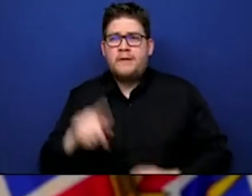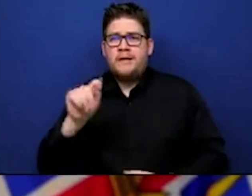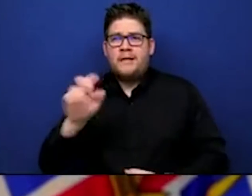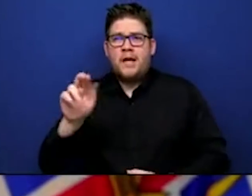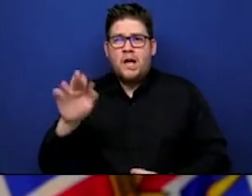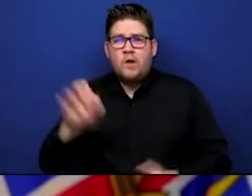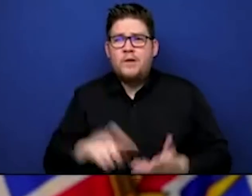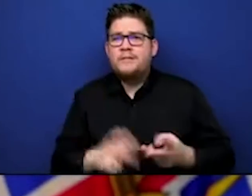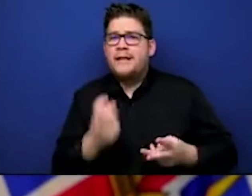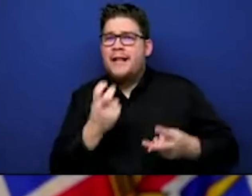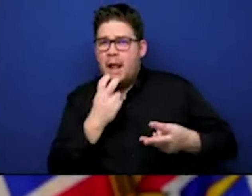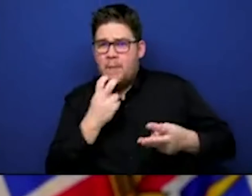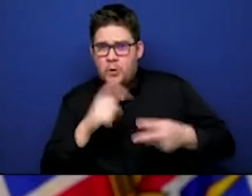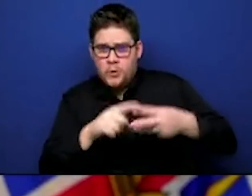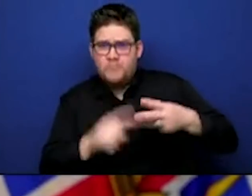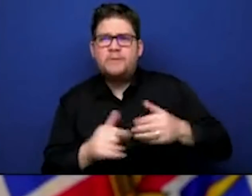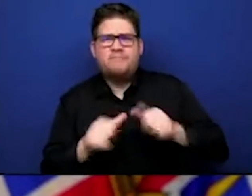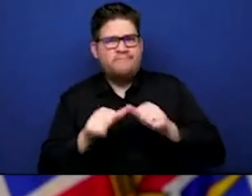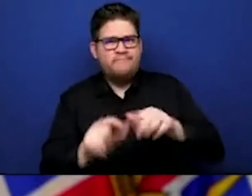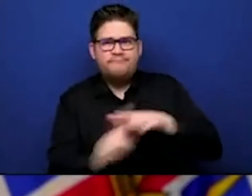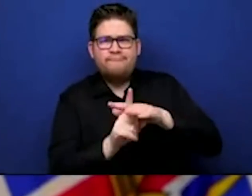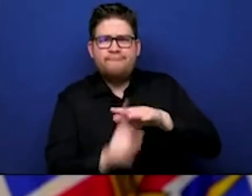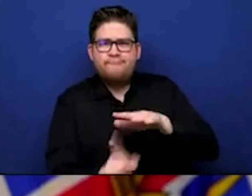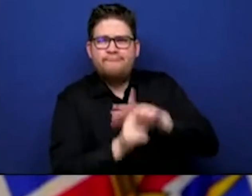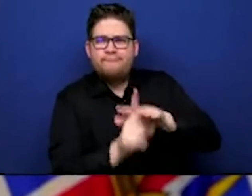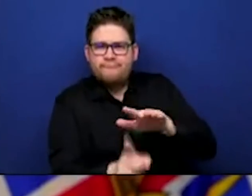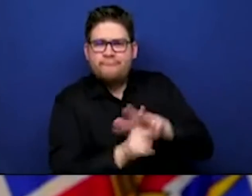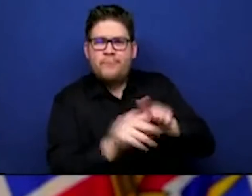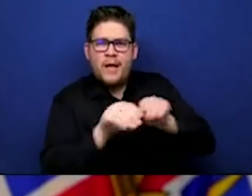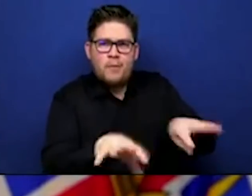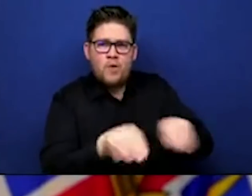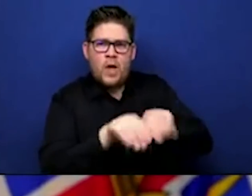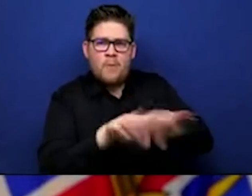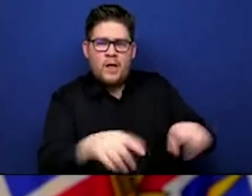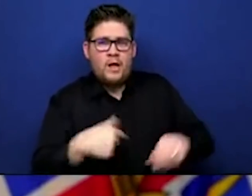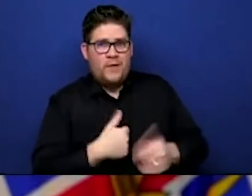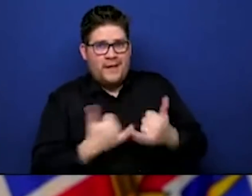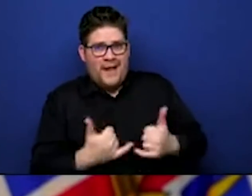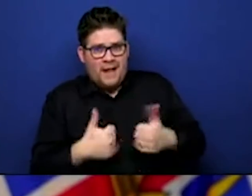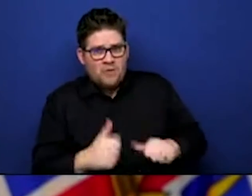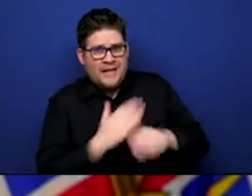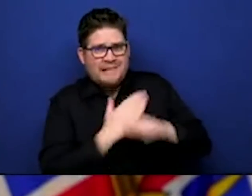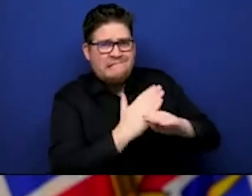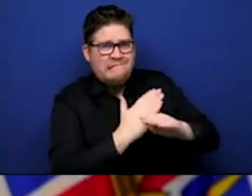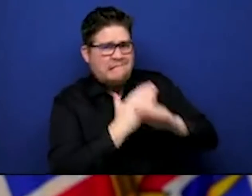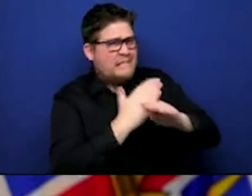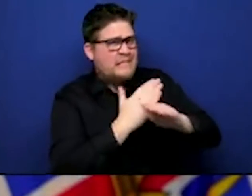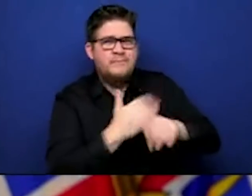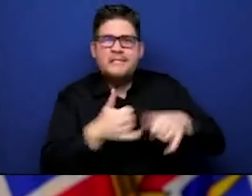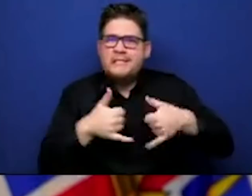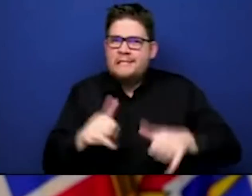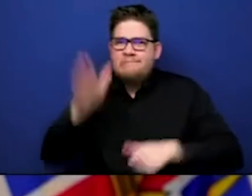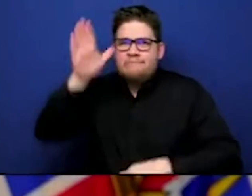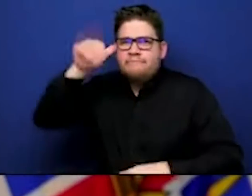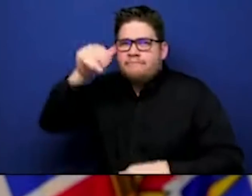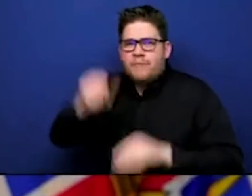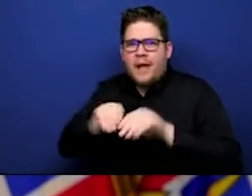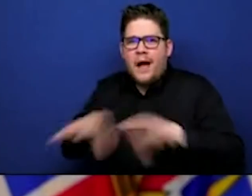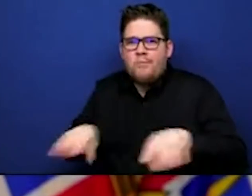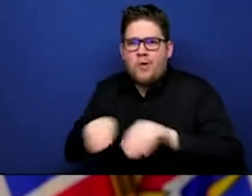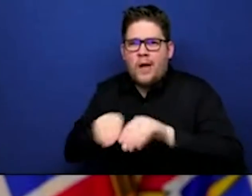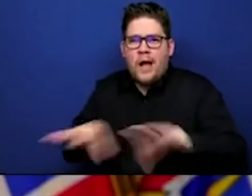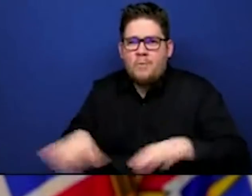transmission despite our ongoing efforts at outbreak management. We will also be targeting specific neighborhoods as we have